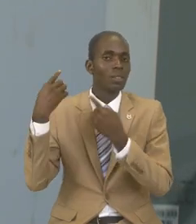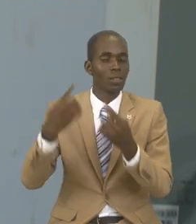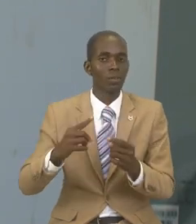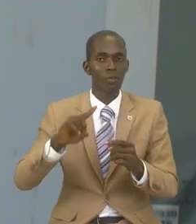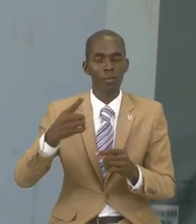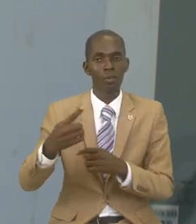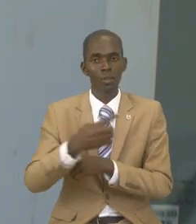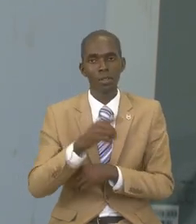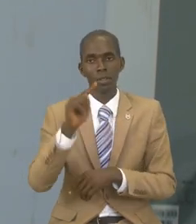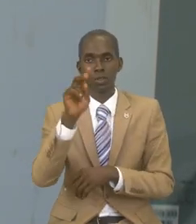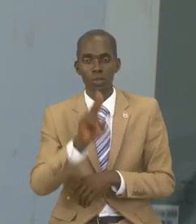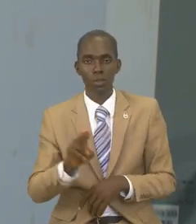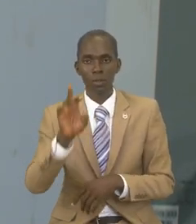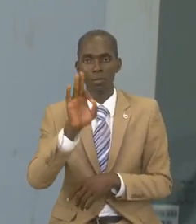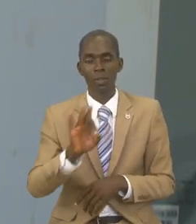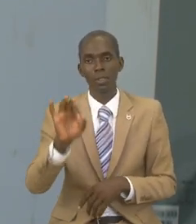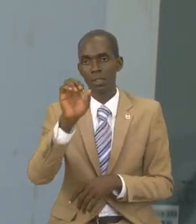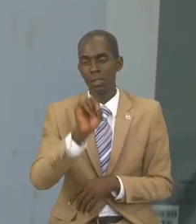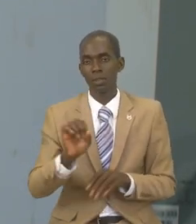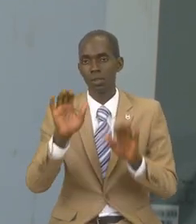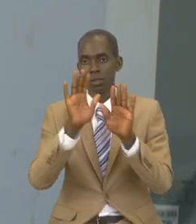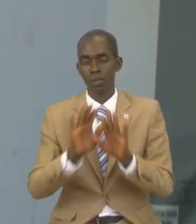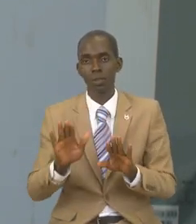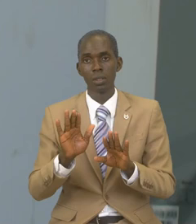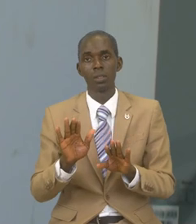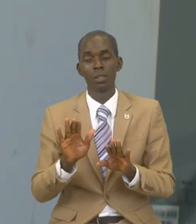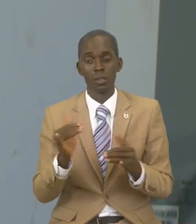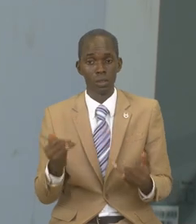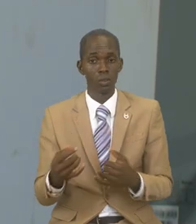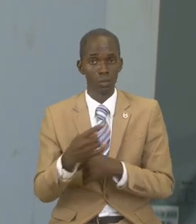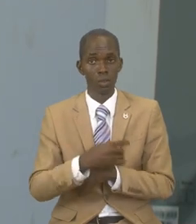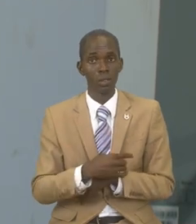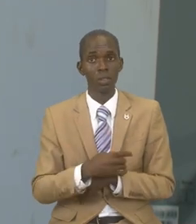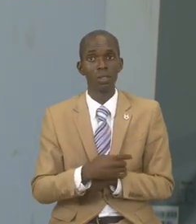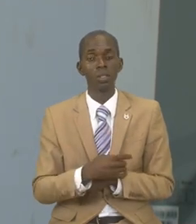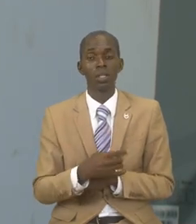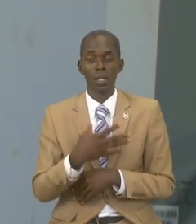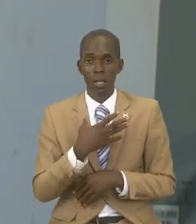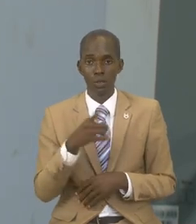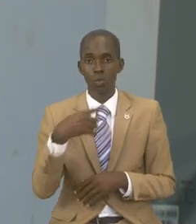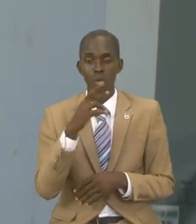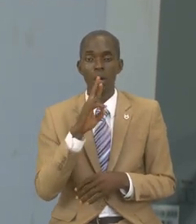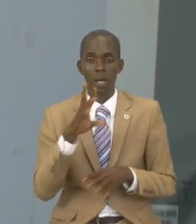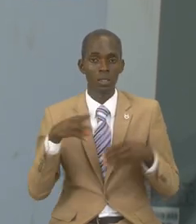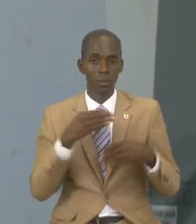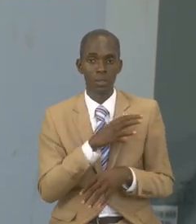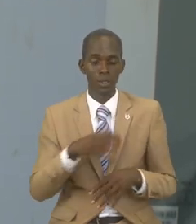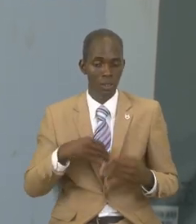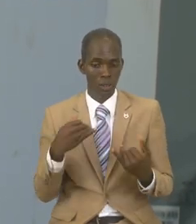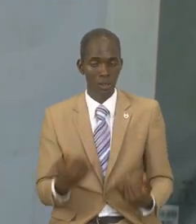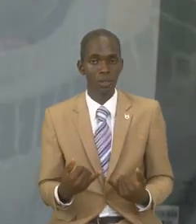Sunday. And those who are giving their life to Christ right now, we join